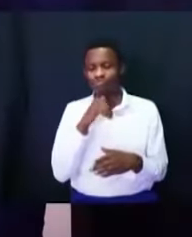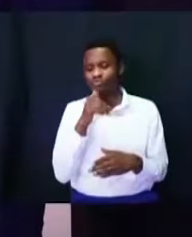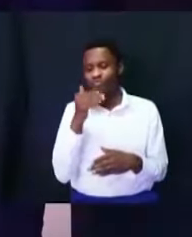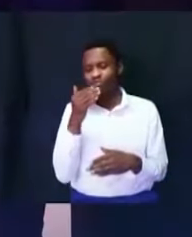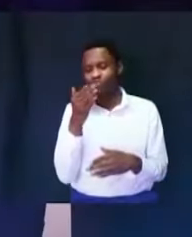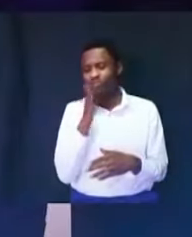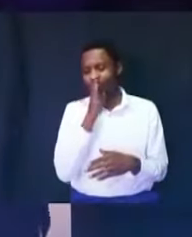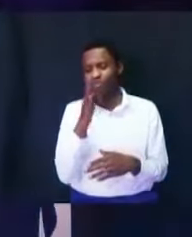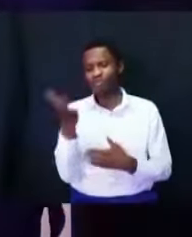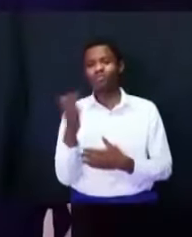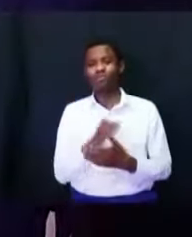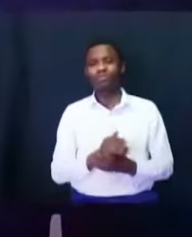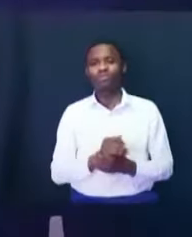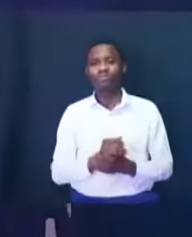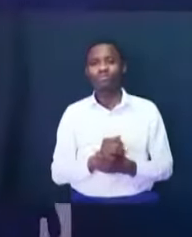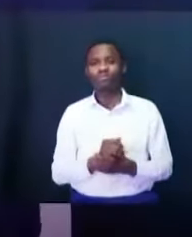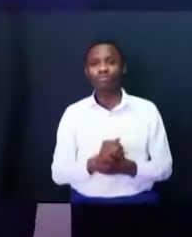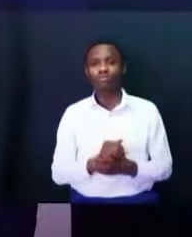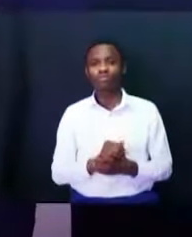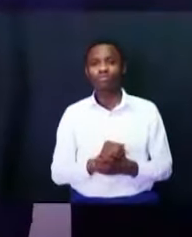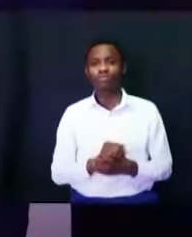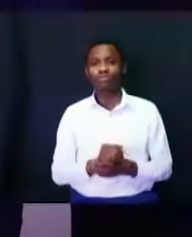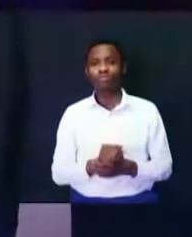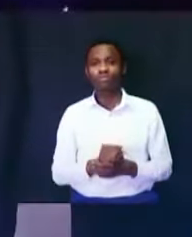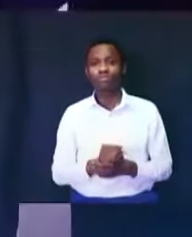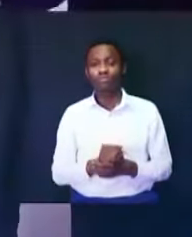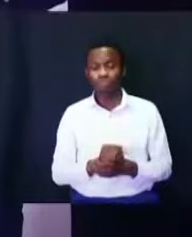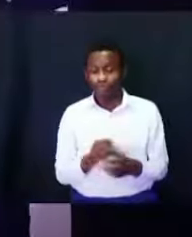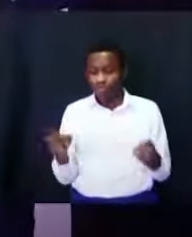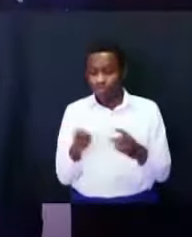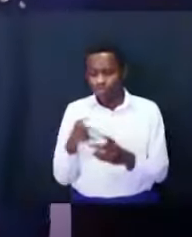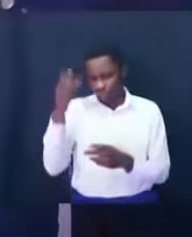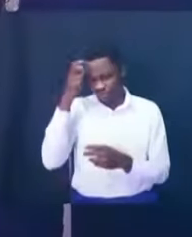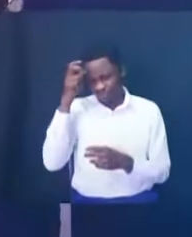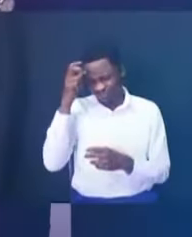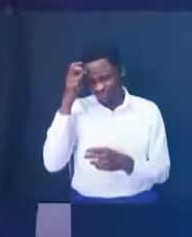more so we are talking about somebody that God created him with such